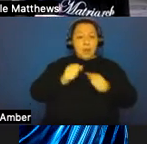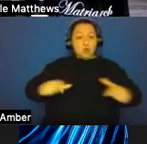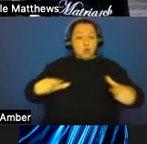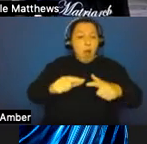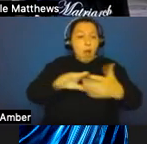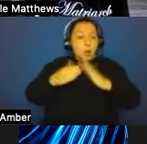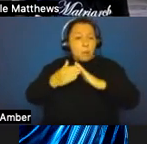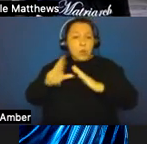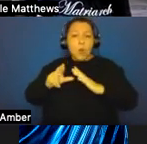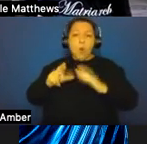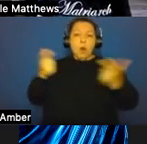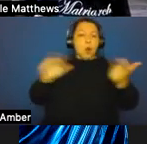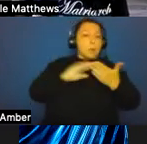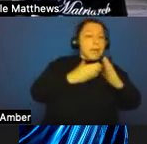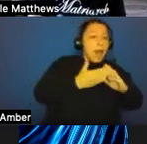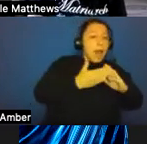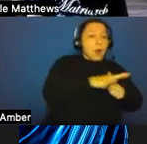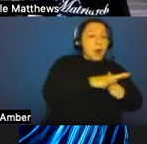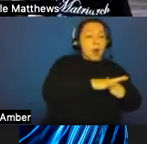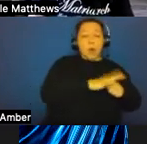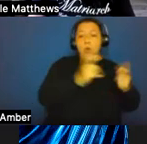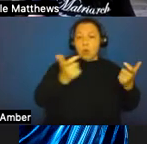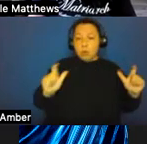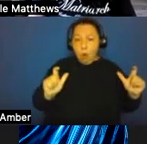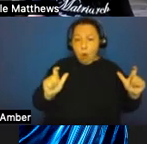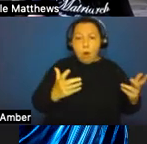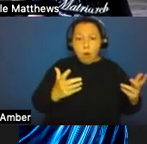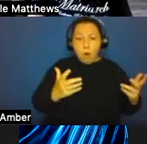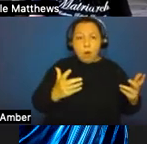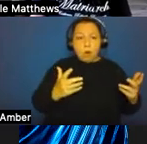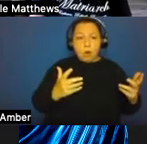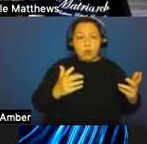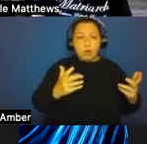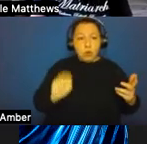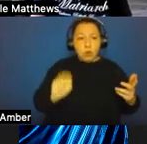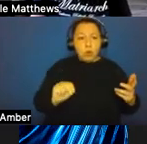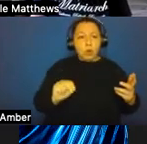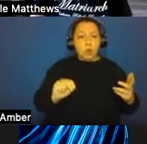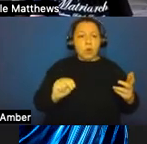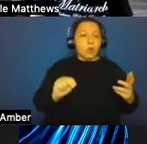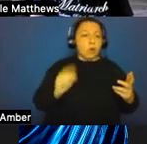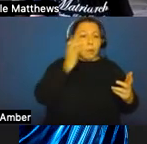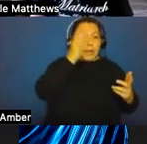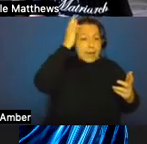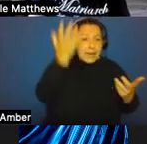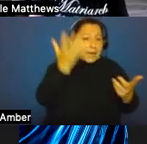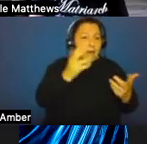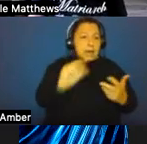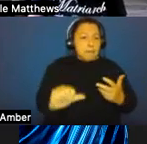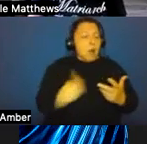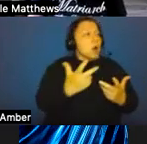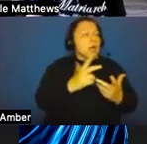with, a large urban Indian population, or wherever we're working, right,